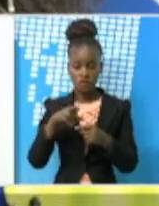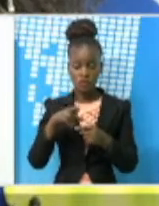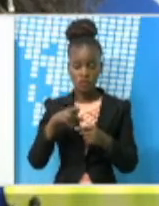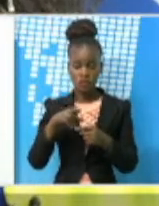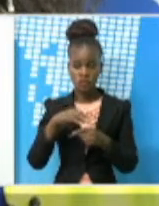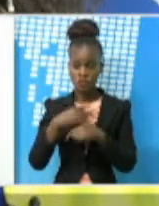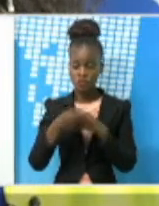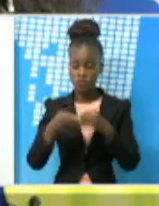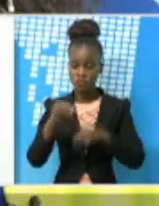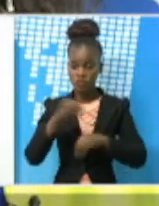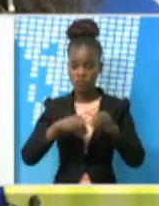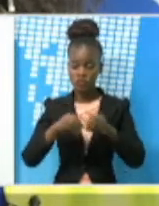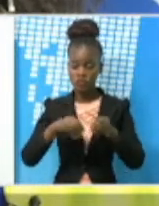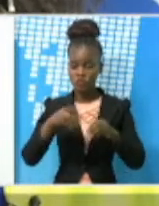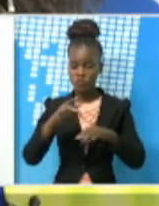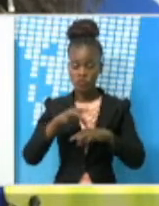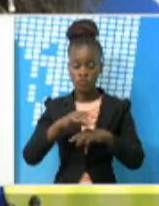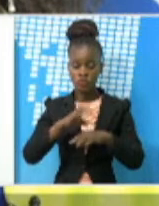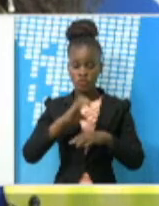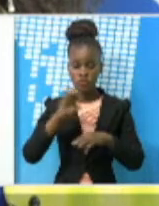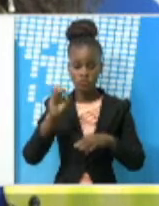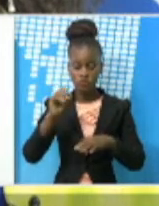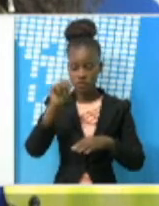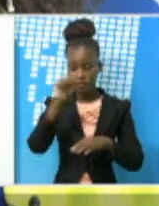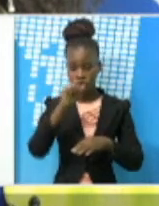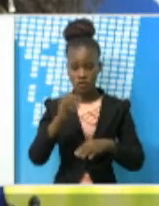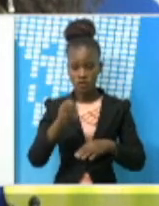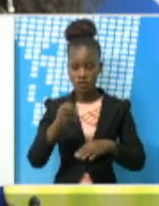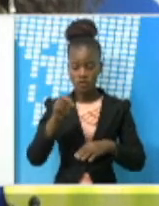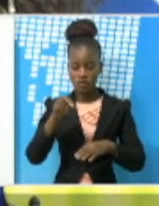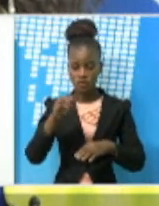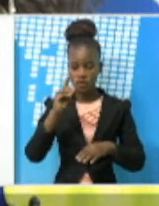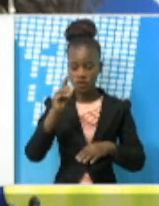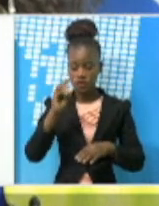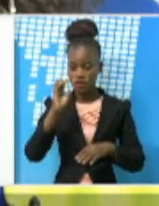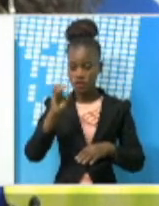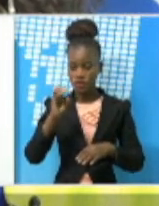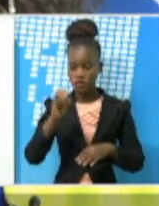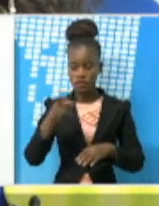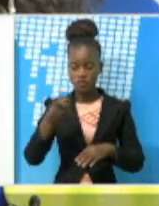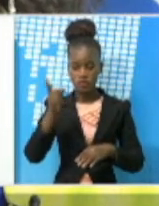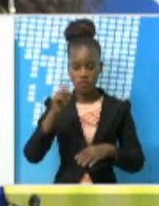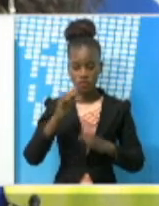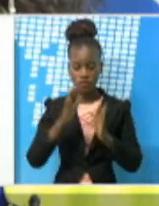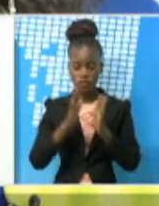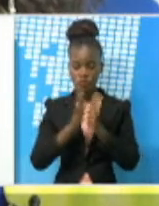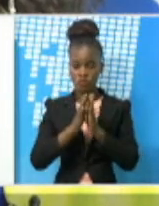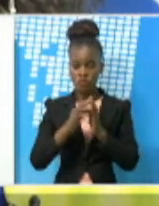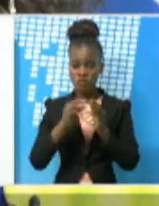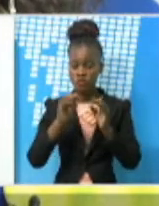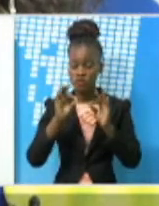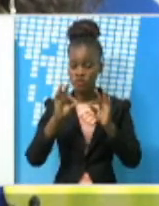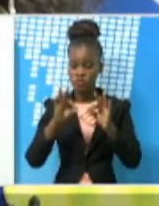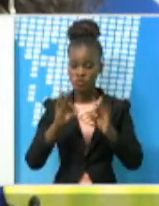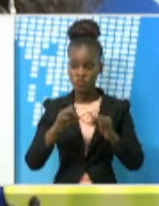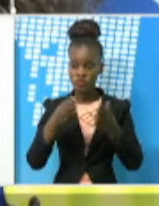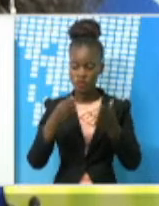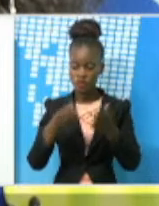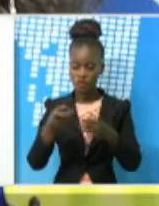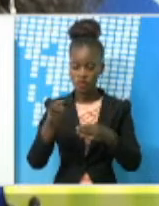investments towards that direction. So as UDC, we are very committed, and in everything that we do, we look